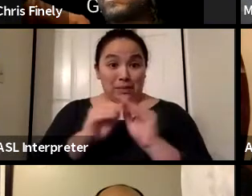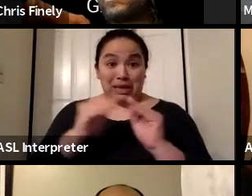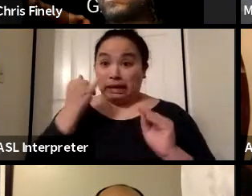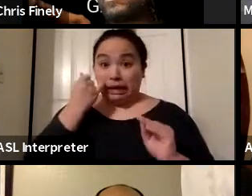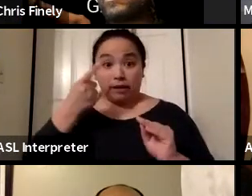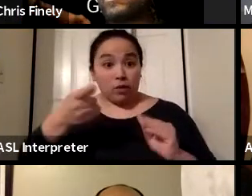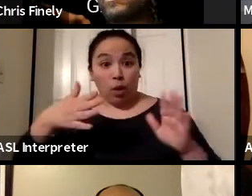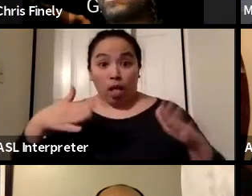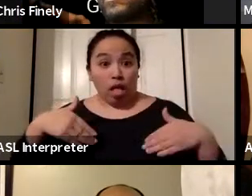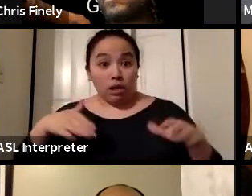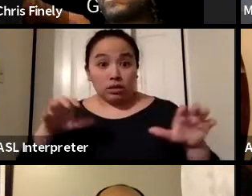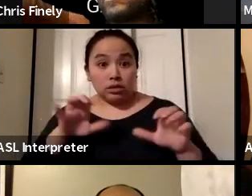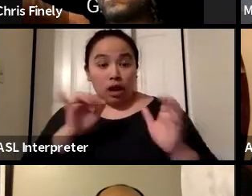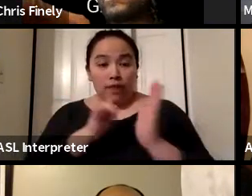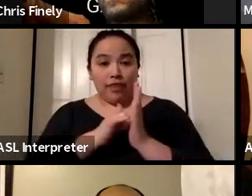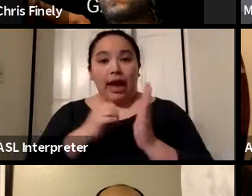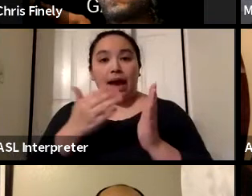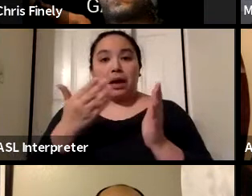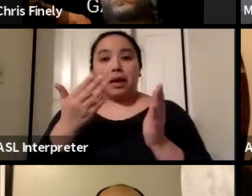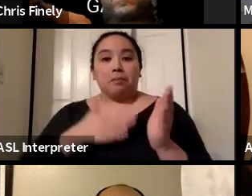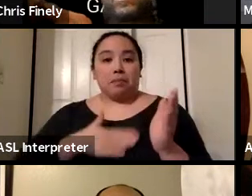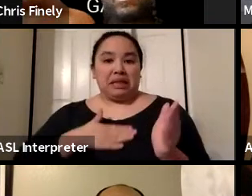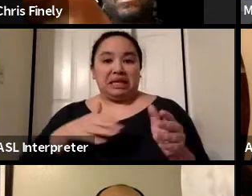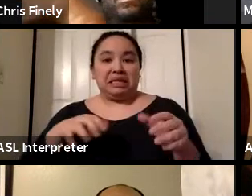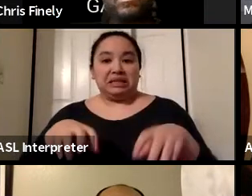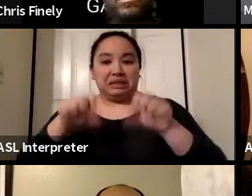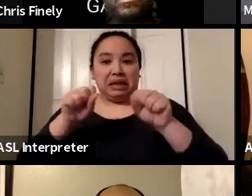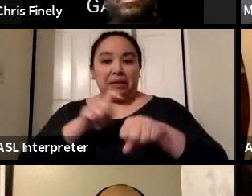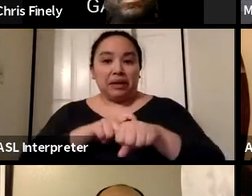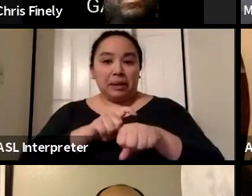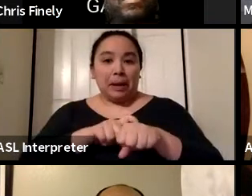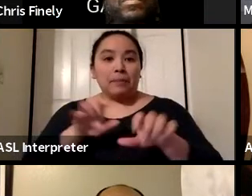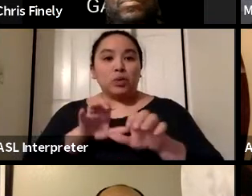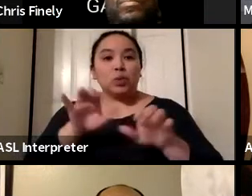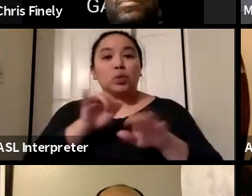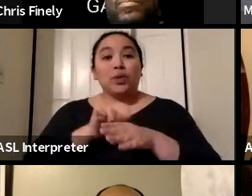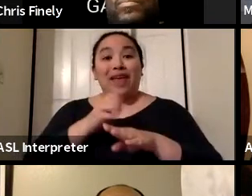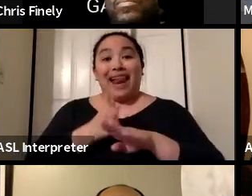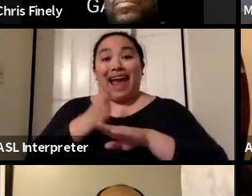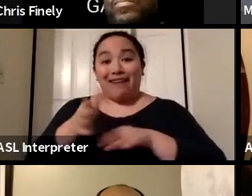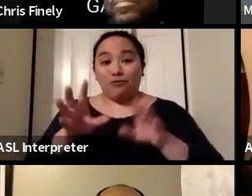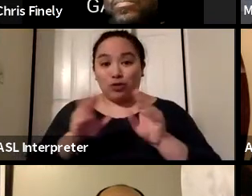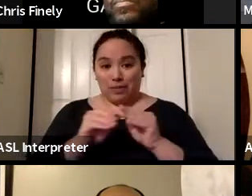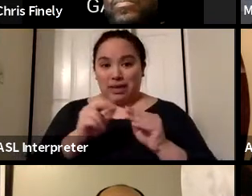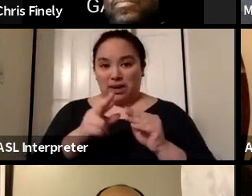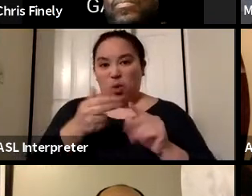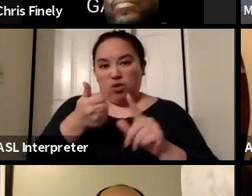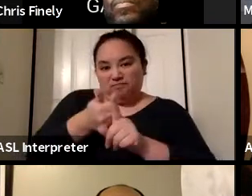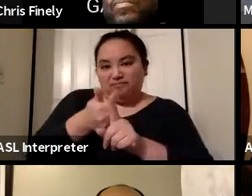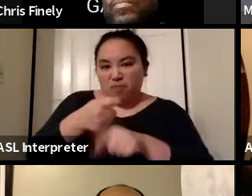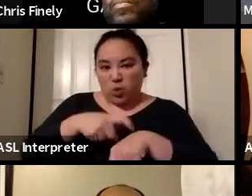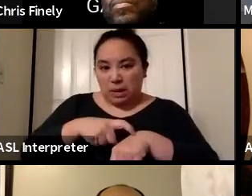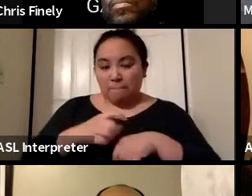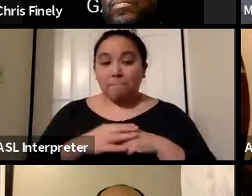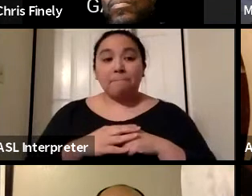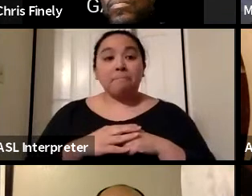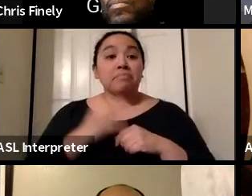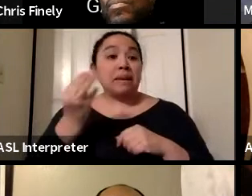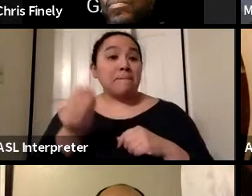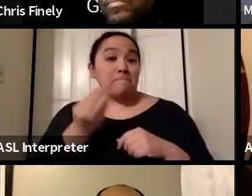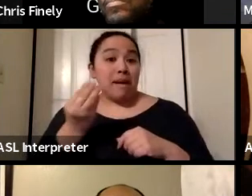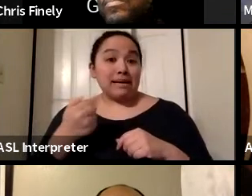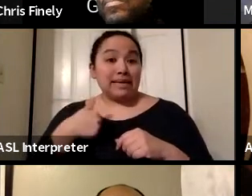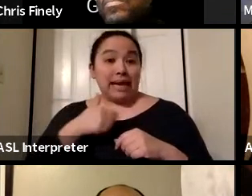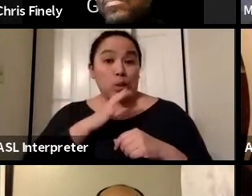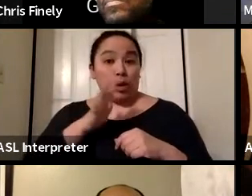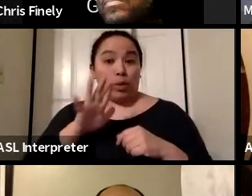not done so, please take a moment to do that after the meeting or at your leisure. So on Monday, we will be moving